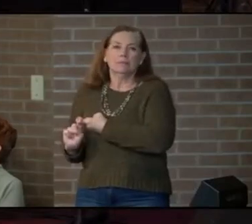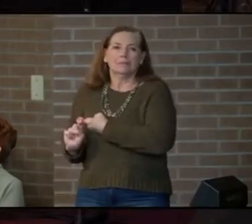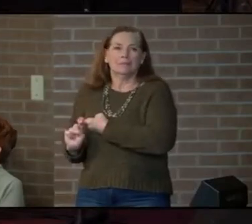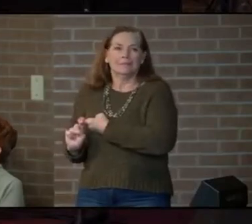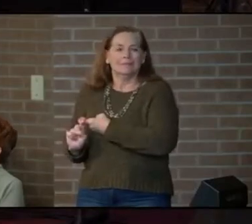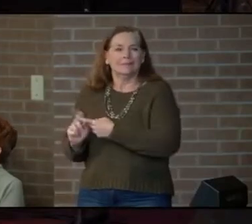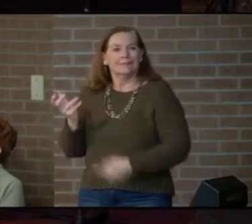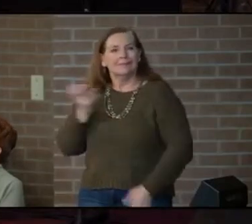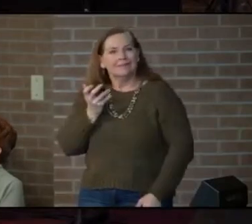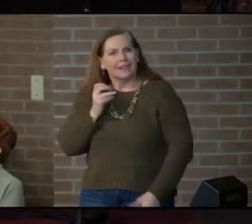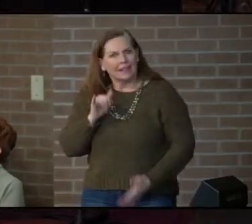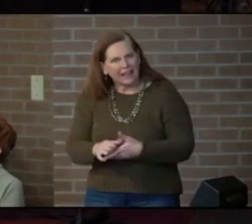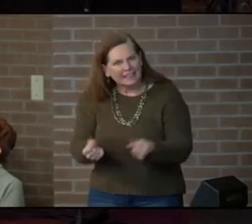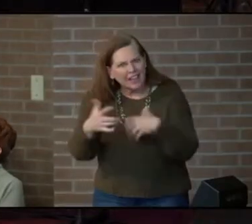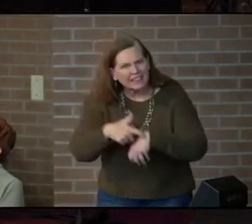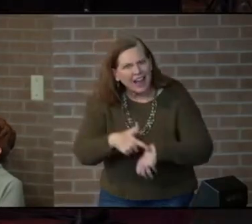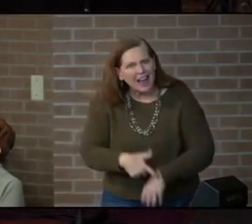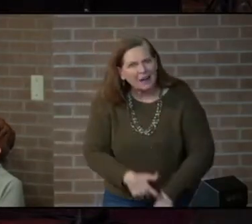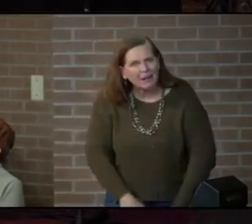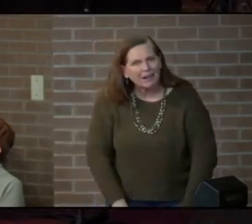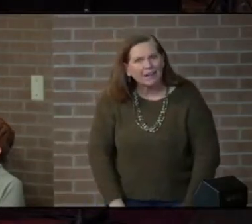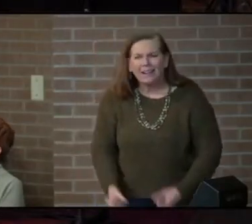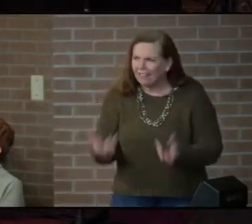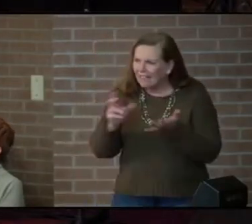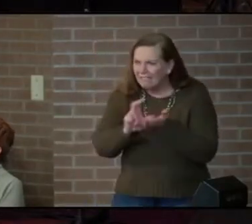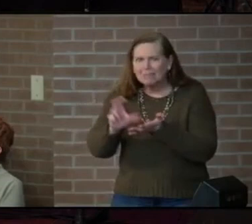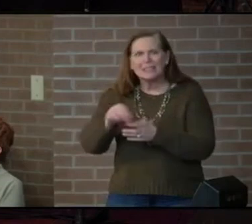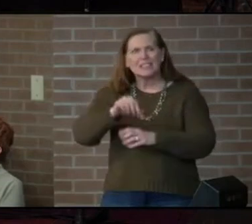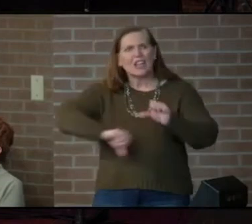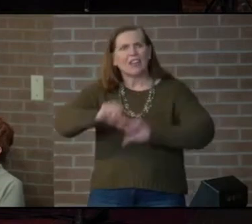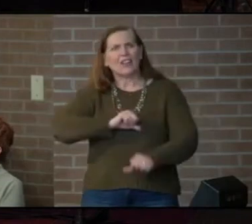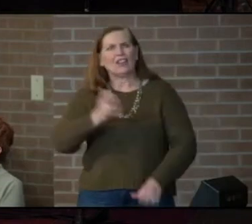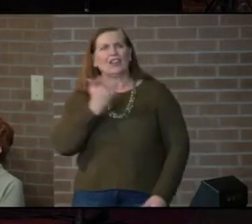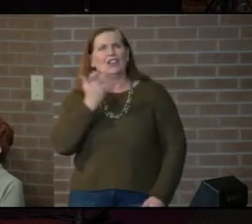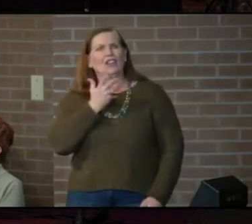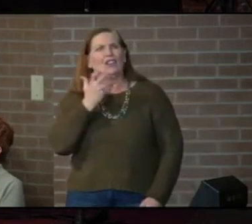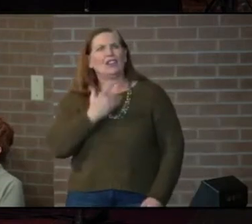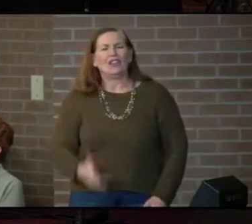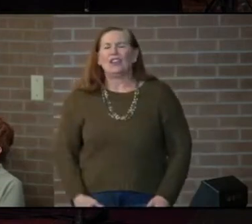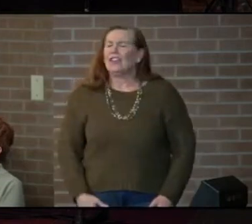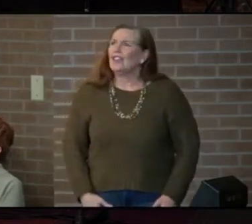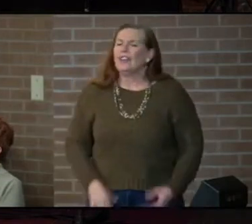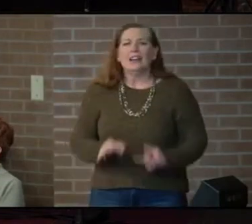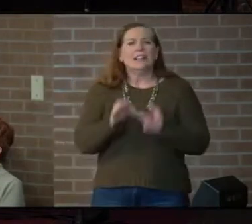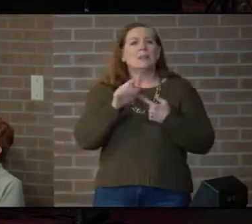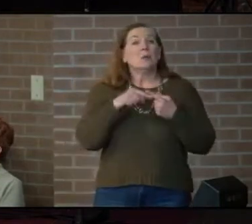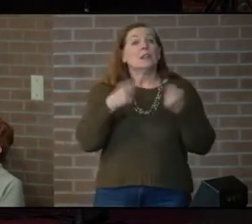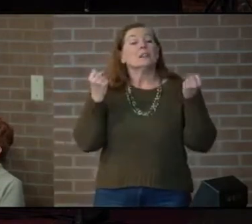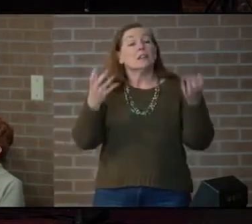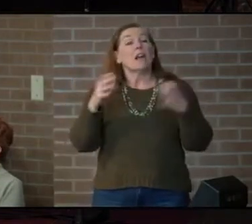That's a lot of time. That's a lot of investment in each other. Especially when there are a lot of other things